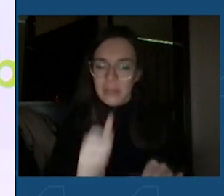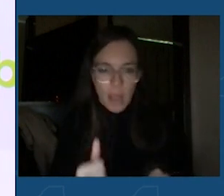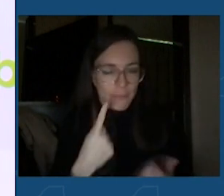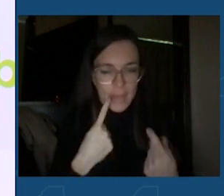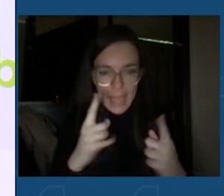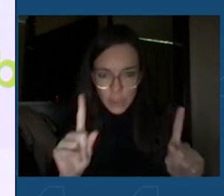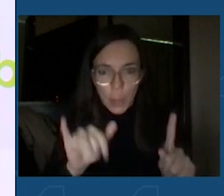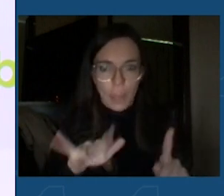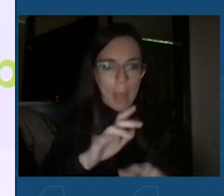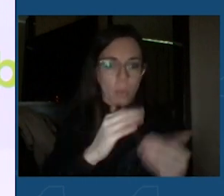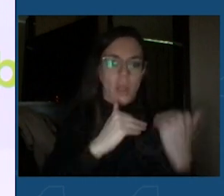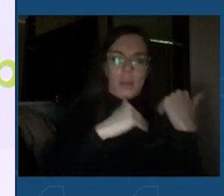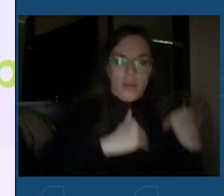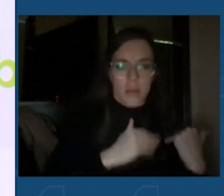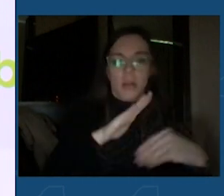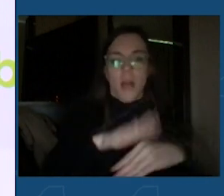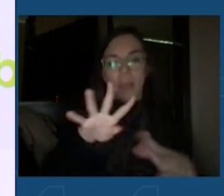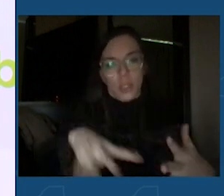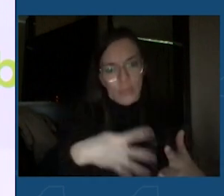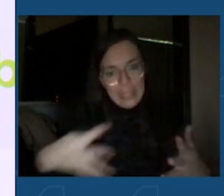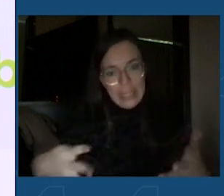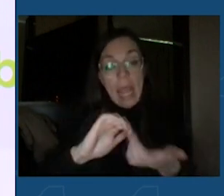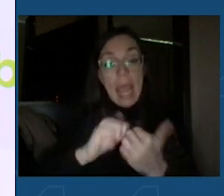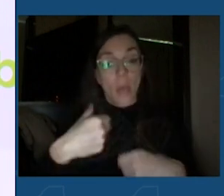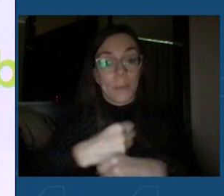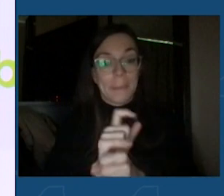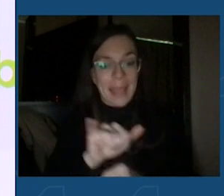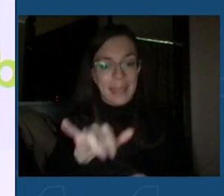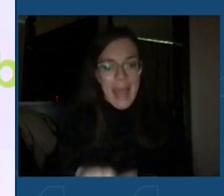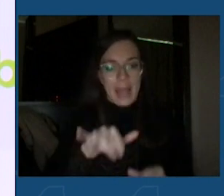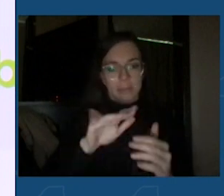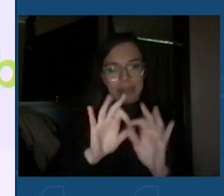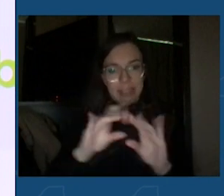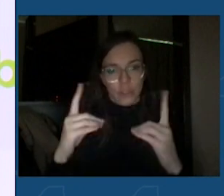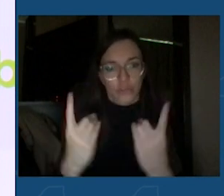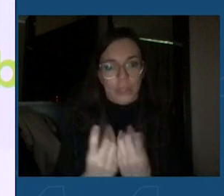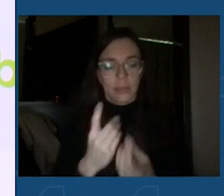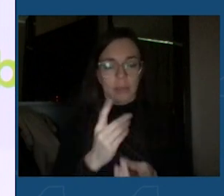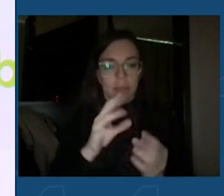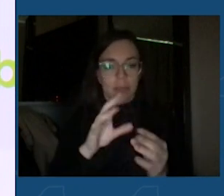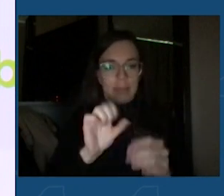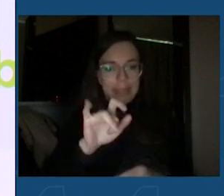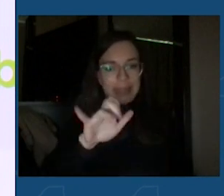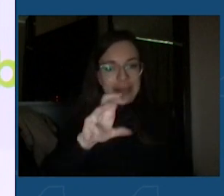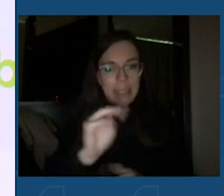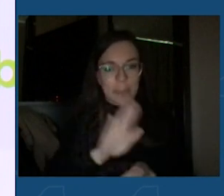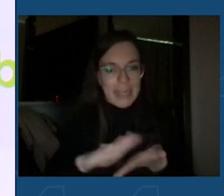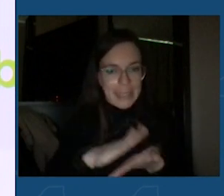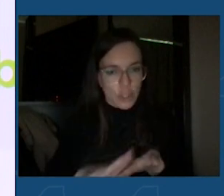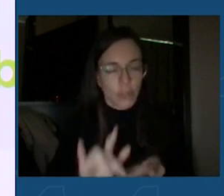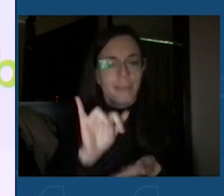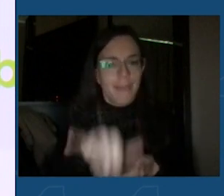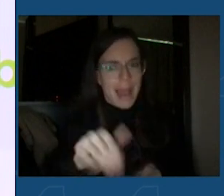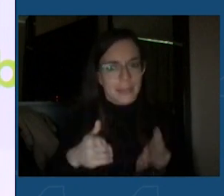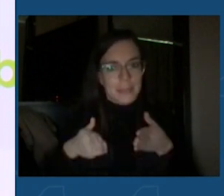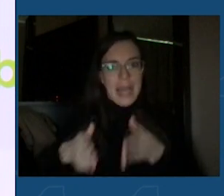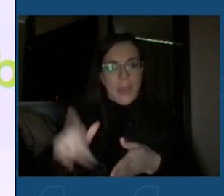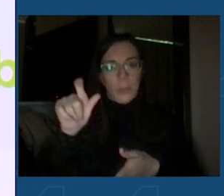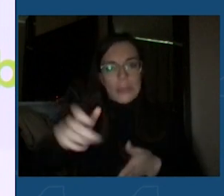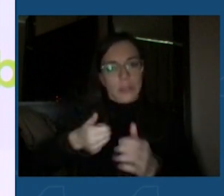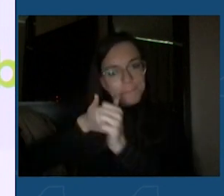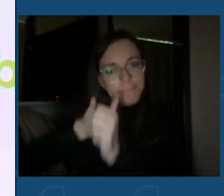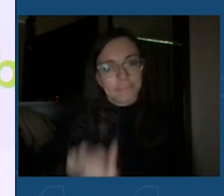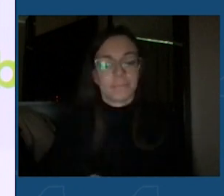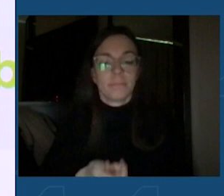grid. How we make that district steam cleaner or carbon neutral is the path we need to follow. For instance, right